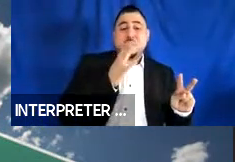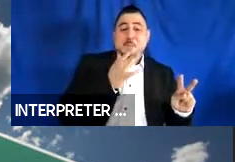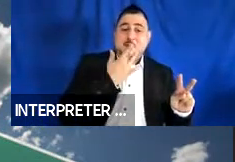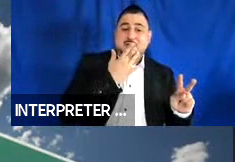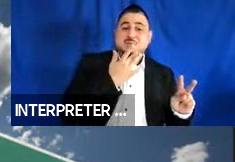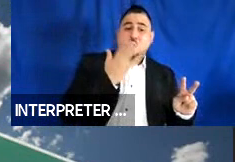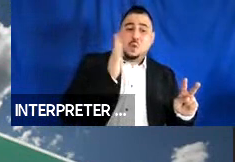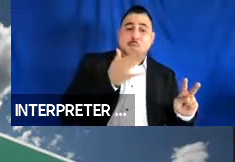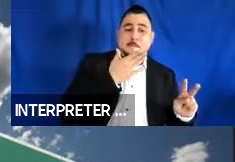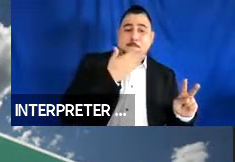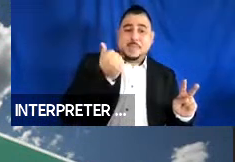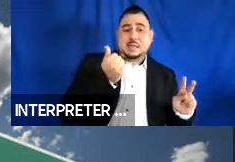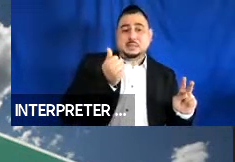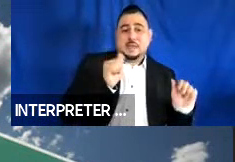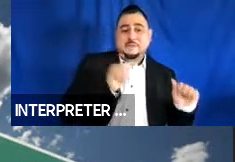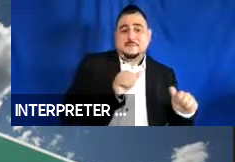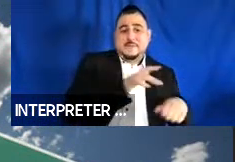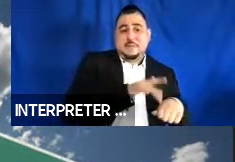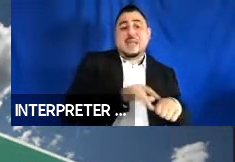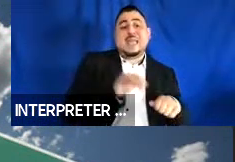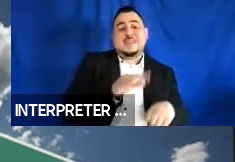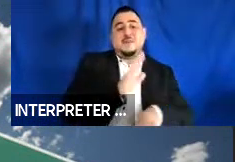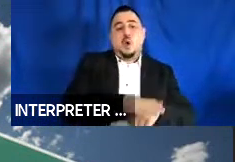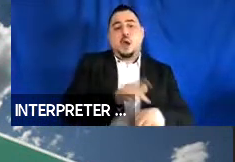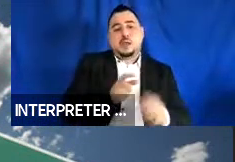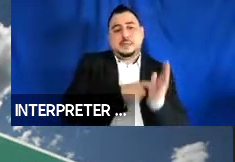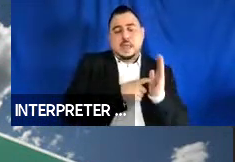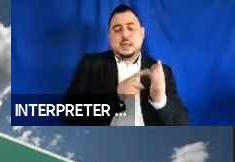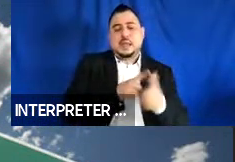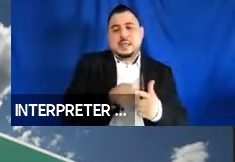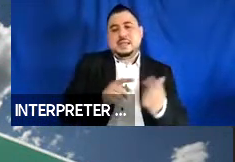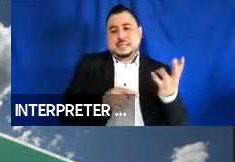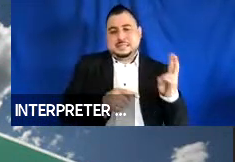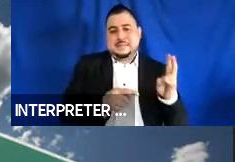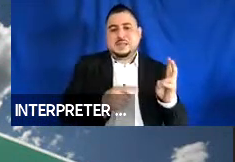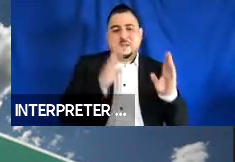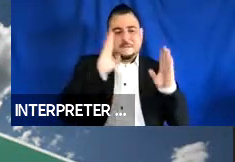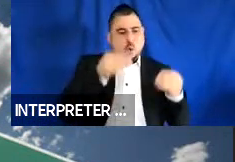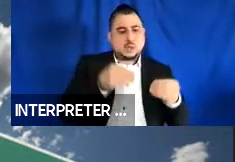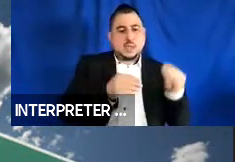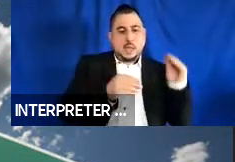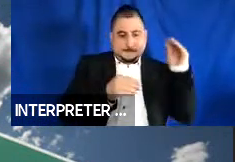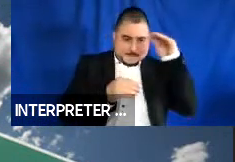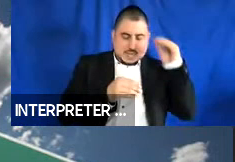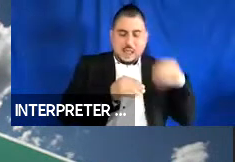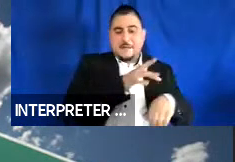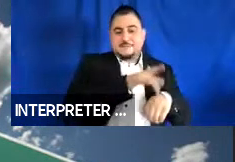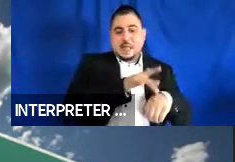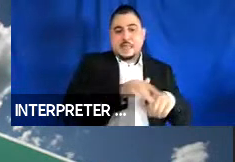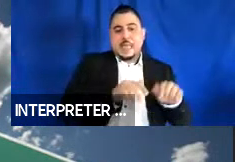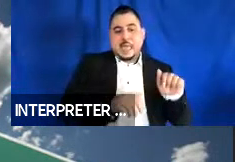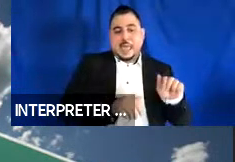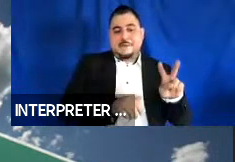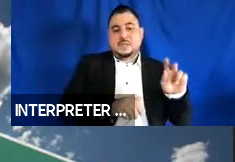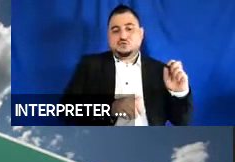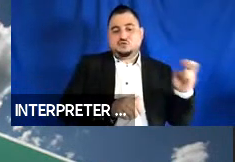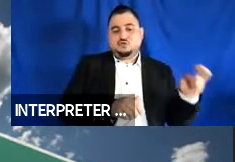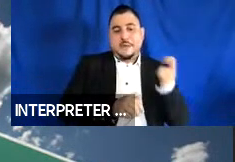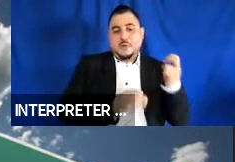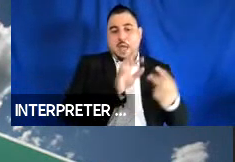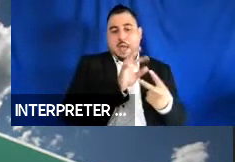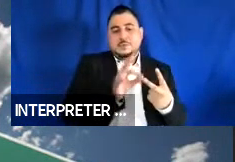demand. Commentary from the 17 participants focused on the opinion that availability of the AV travel option